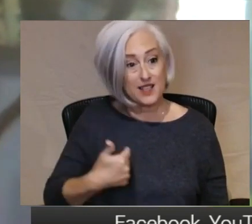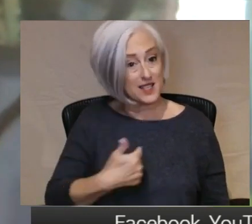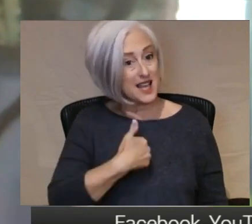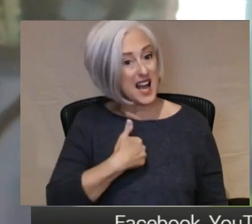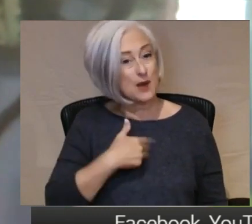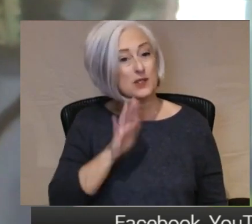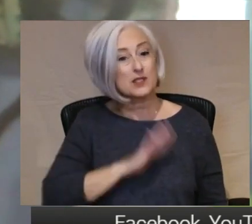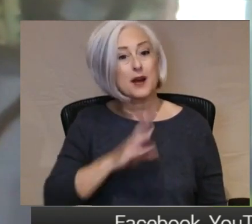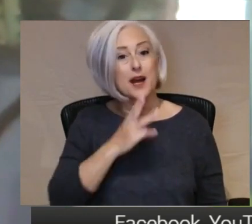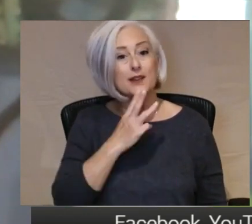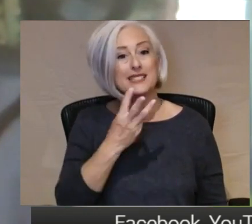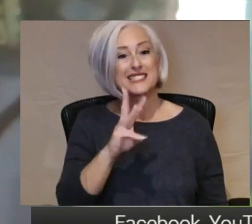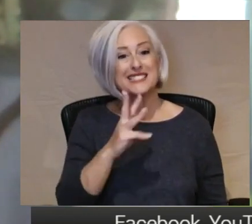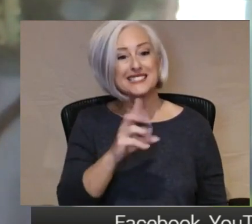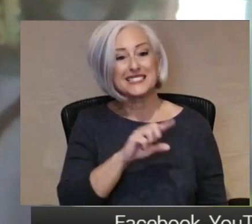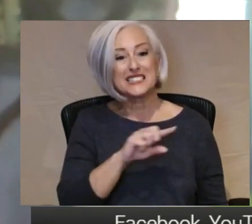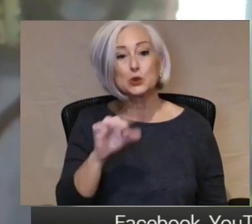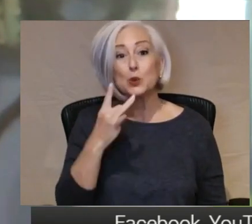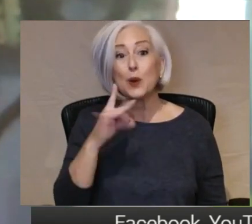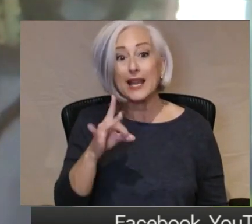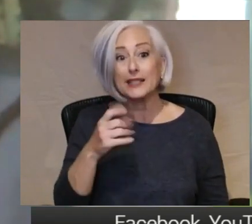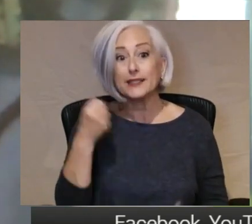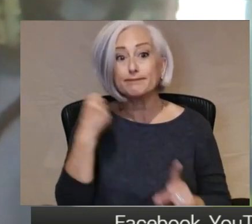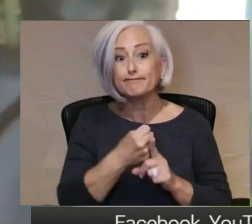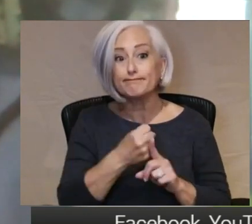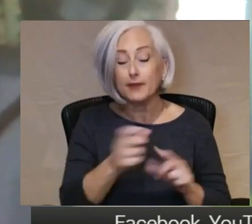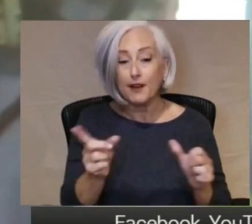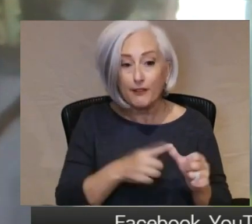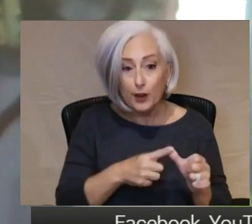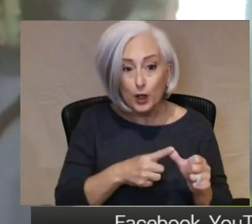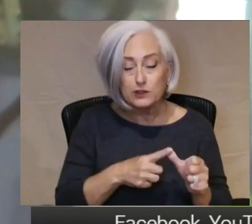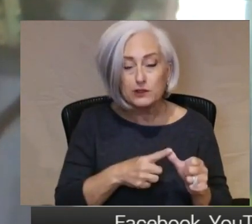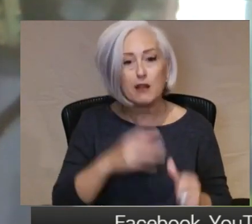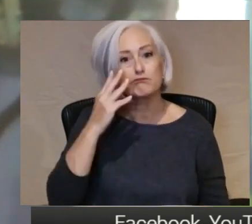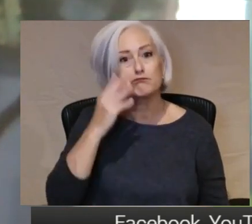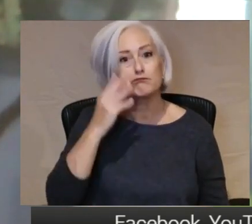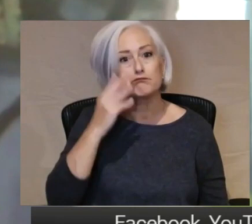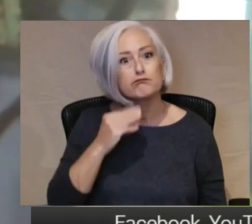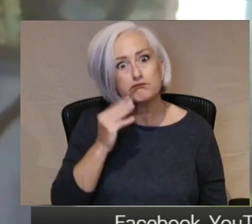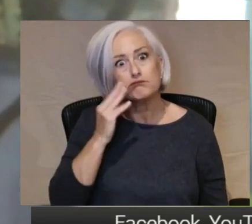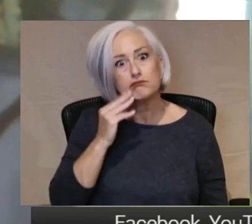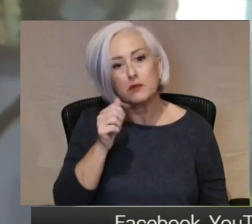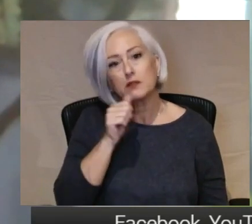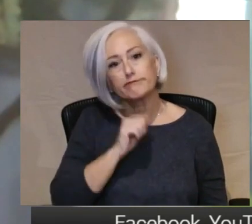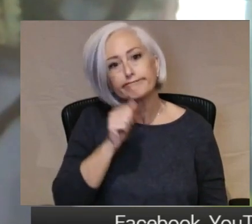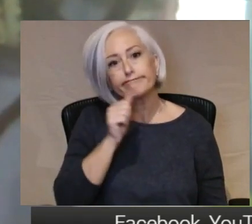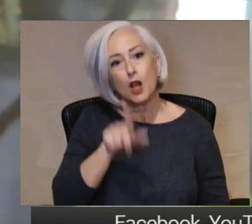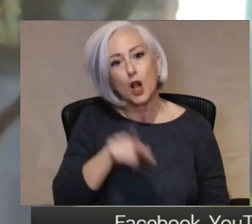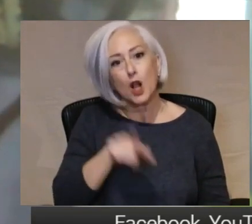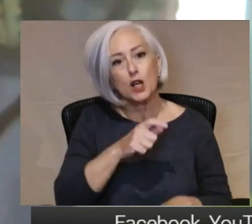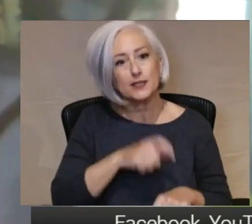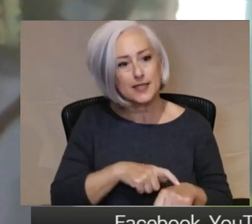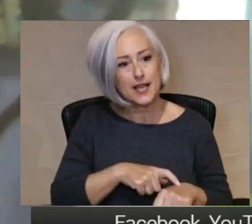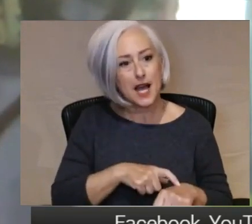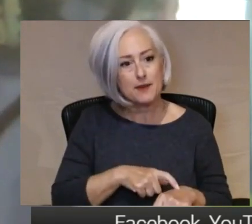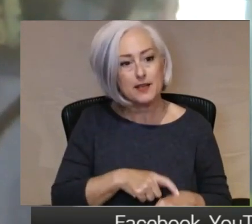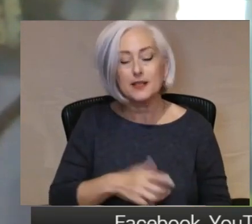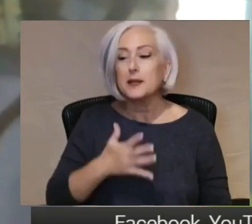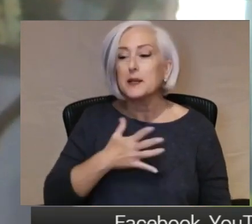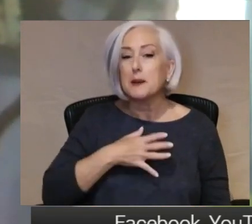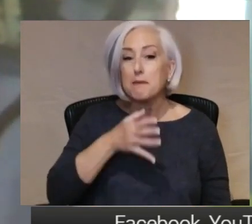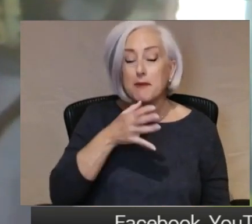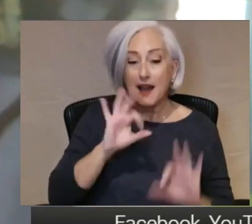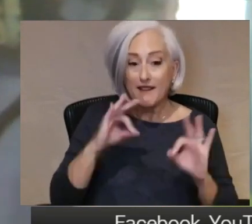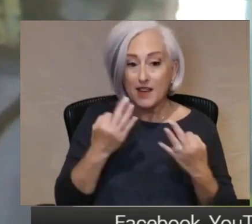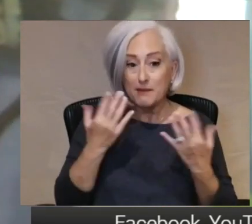I've put up with it for a lot of years. My family wanted me to do it years ago, and I didn't want to shave my head. Well, there was